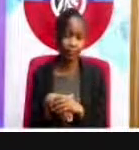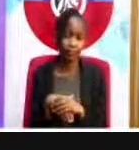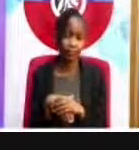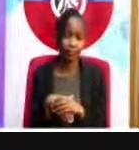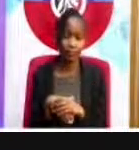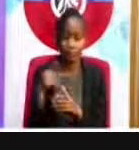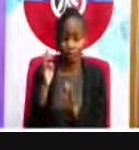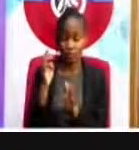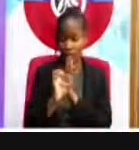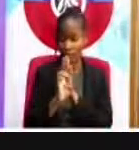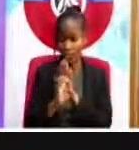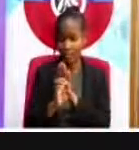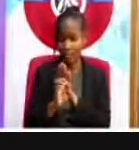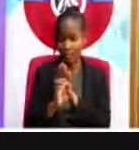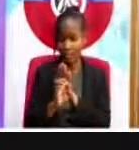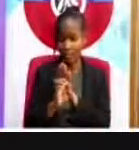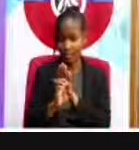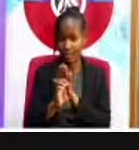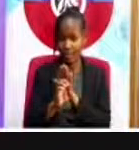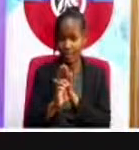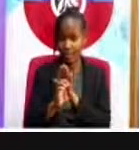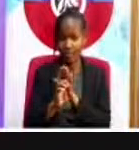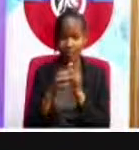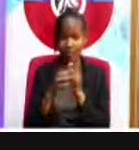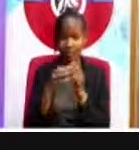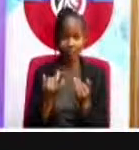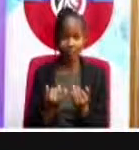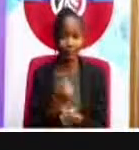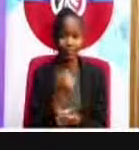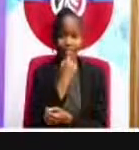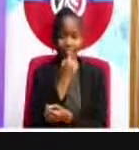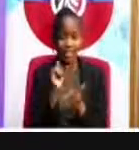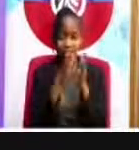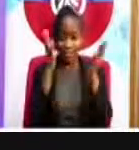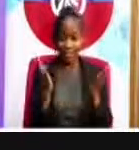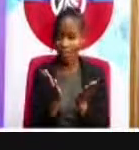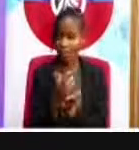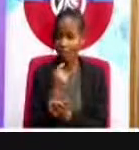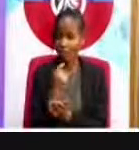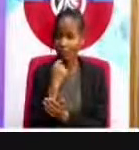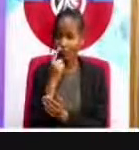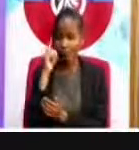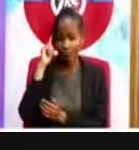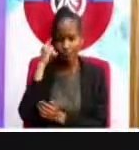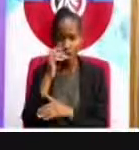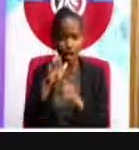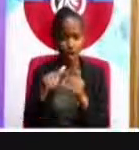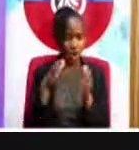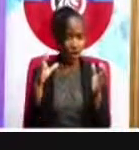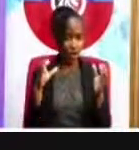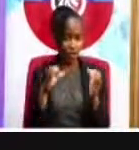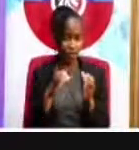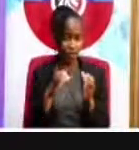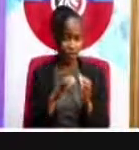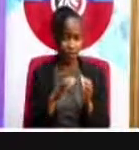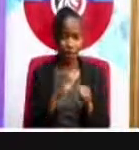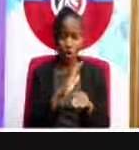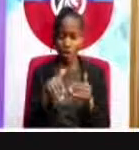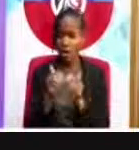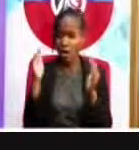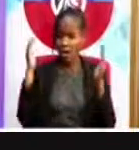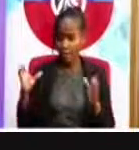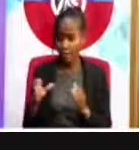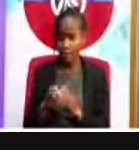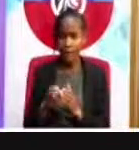the current suggestion, global suggestion, is that all multinational companies pay a minimum global tax